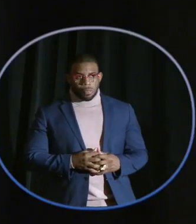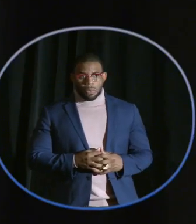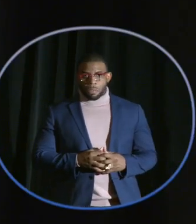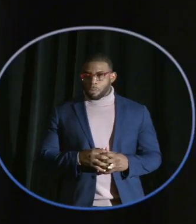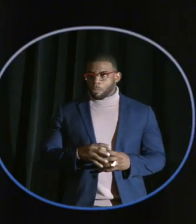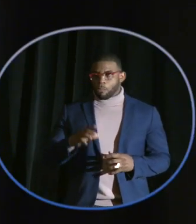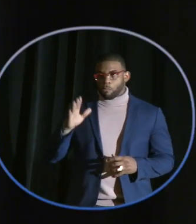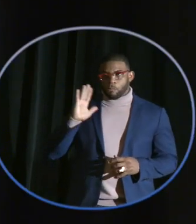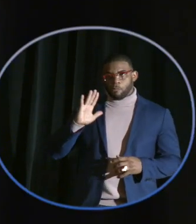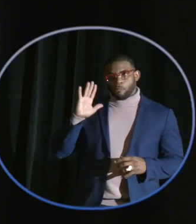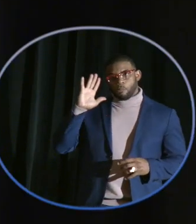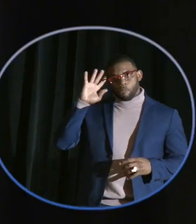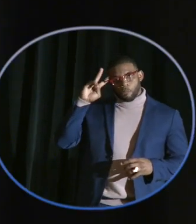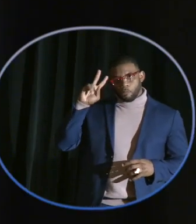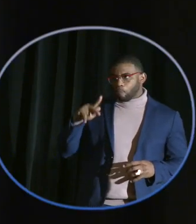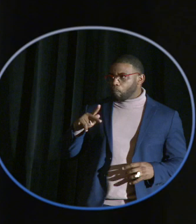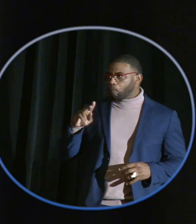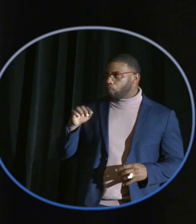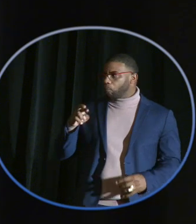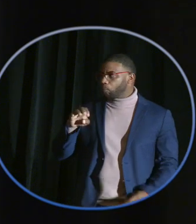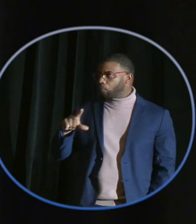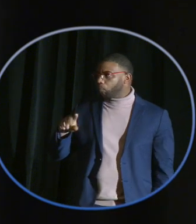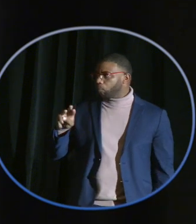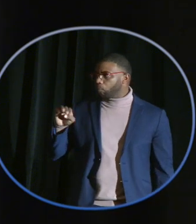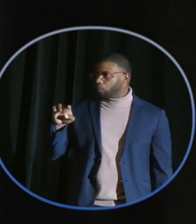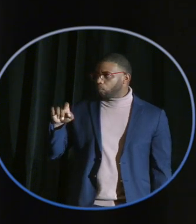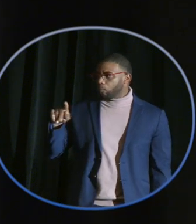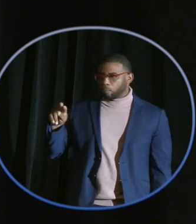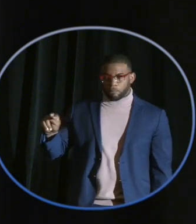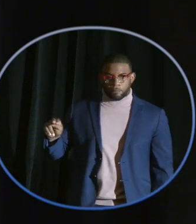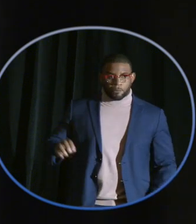Council Vice President Sharon Green Middleton.